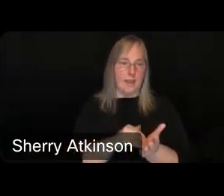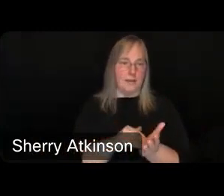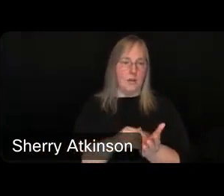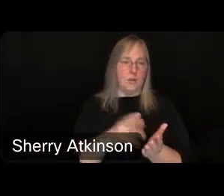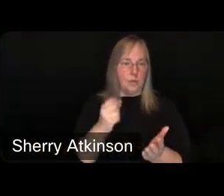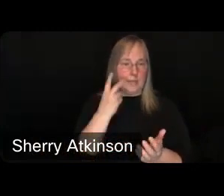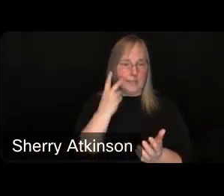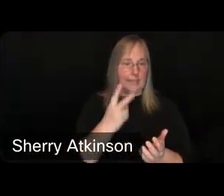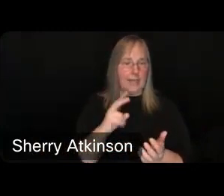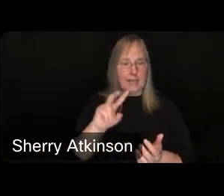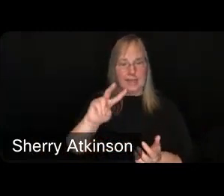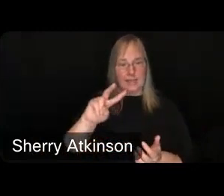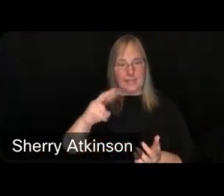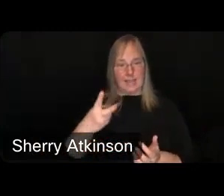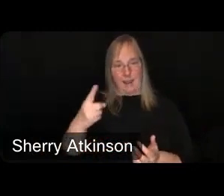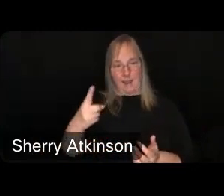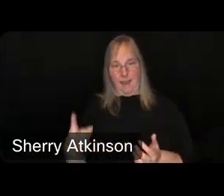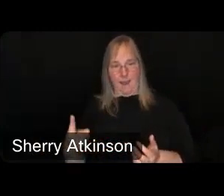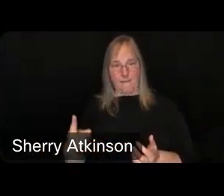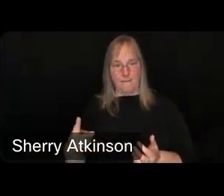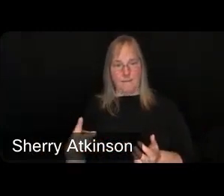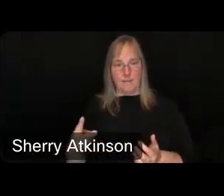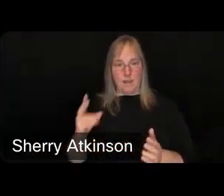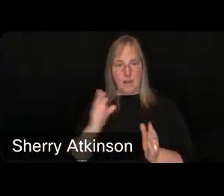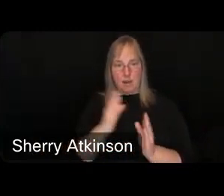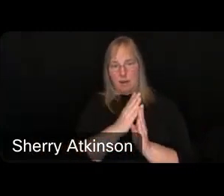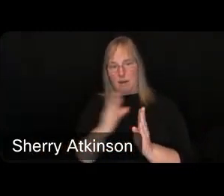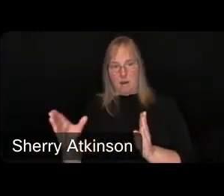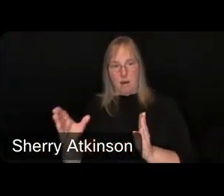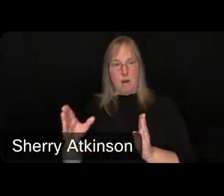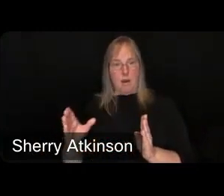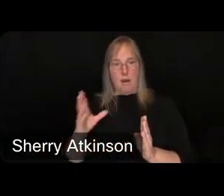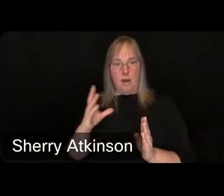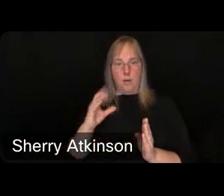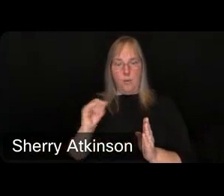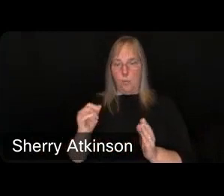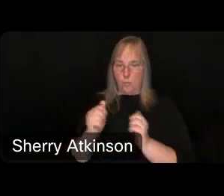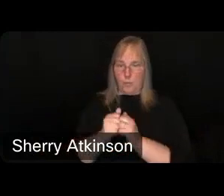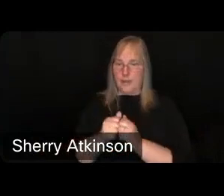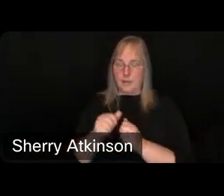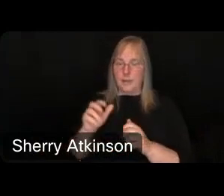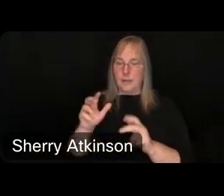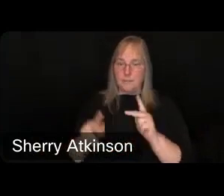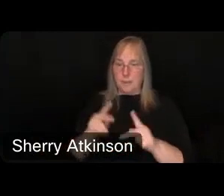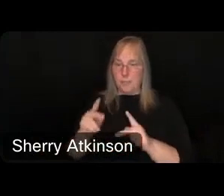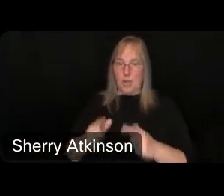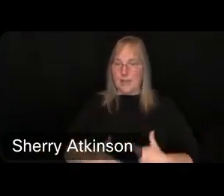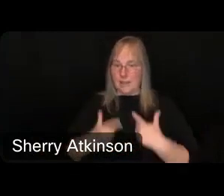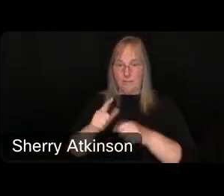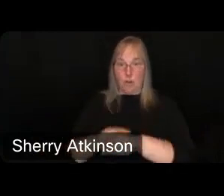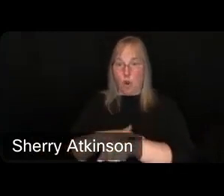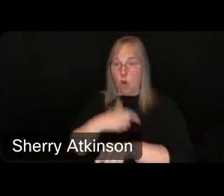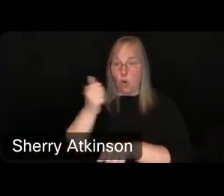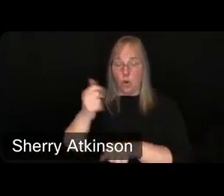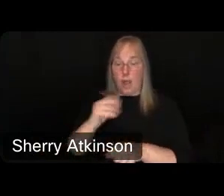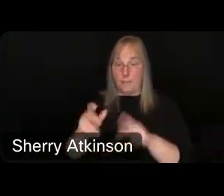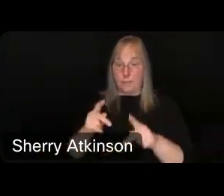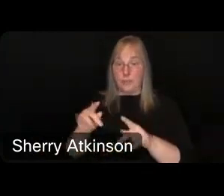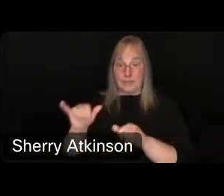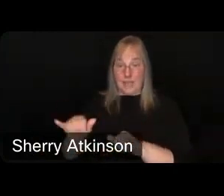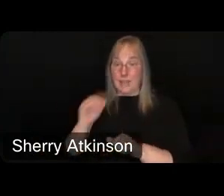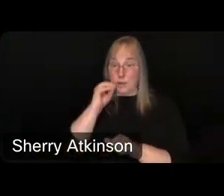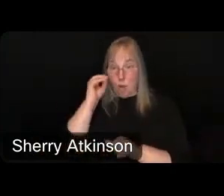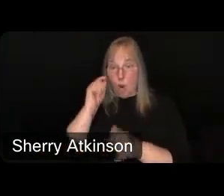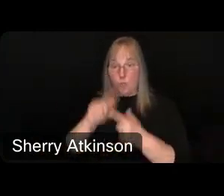second half of the graph with successful longevity and people aging in place, 55 plus clearly are seeing